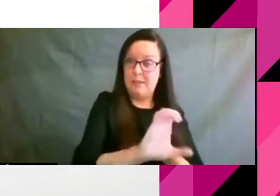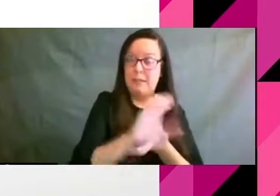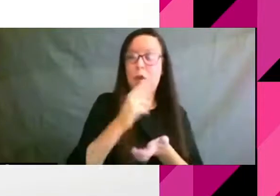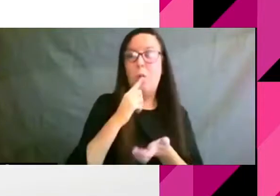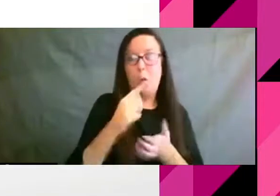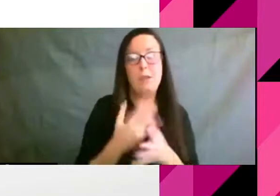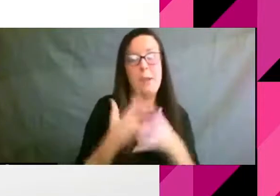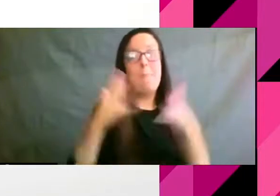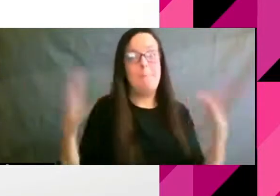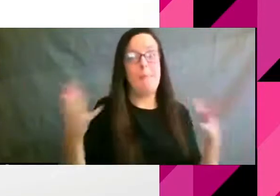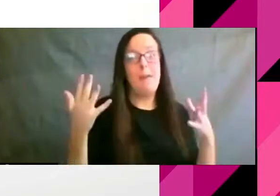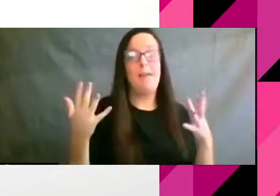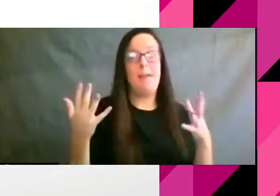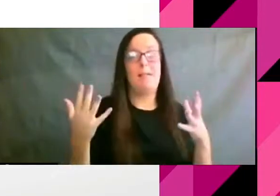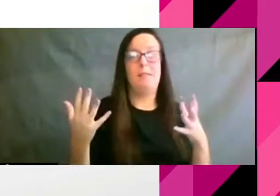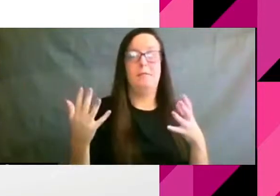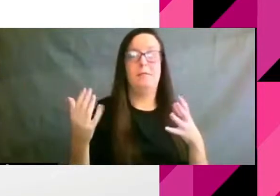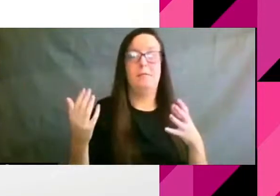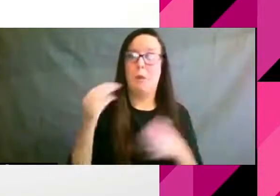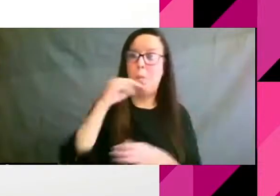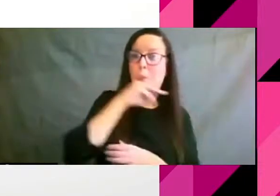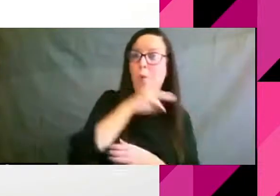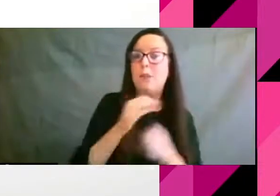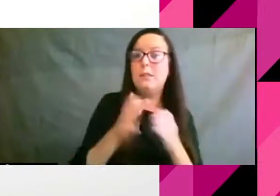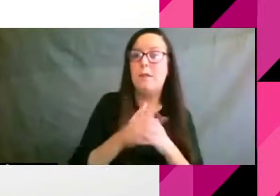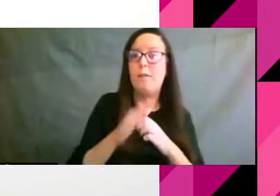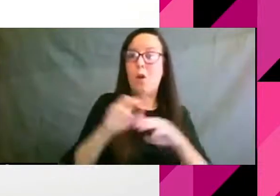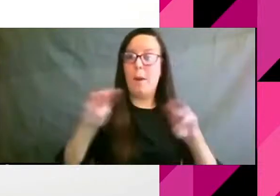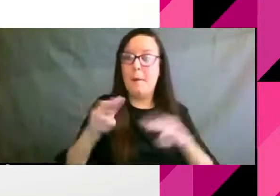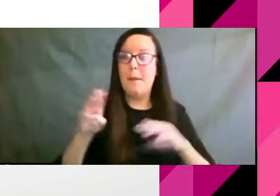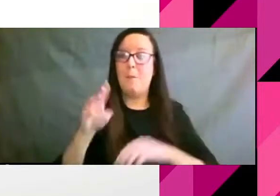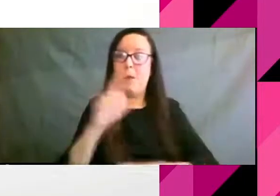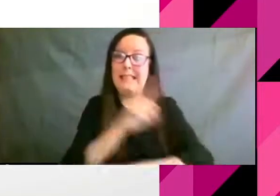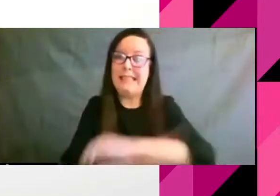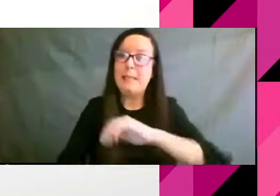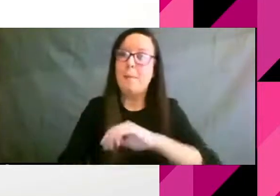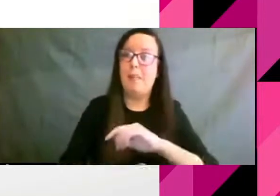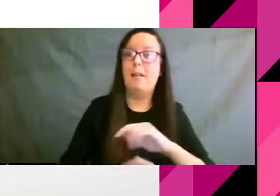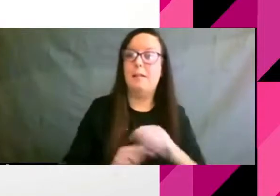for persons with disability who need legal assistance.